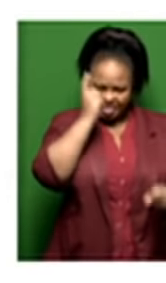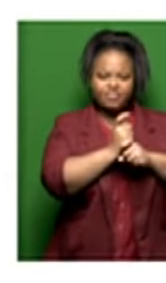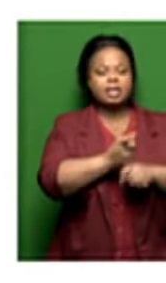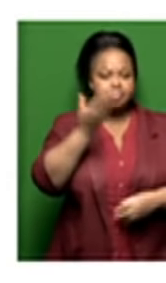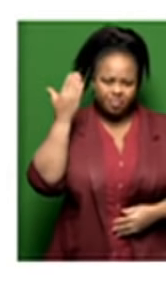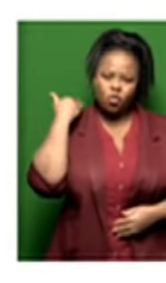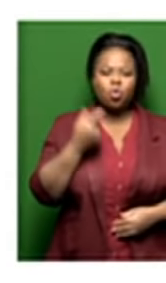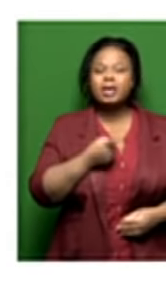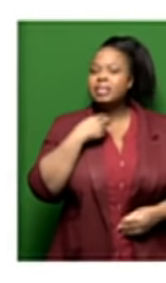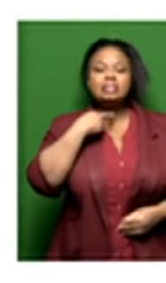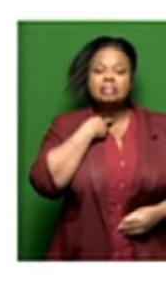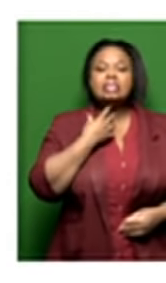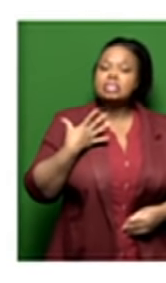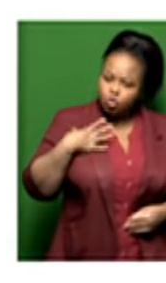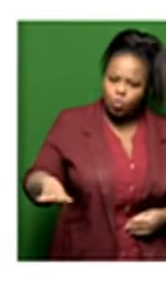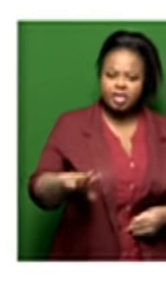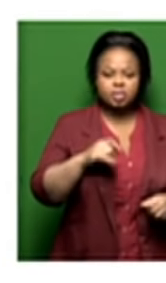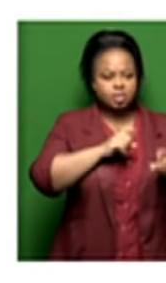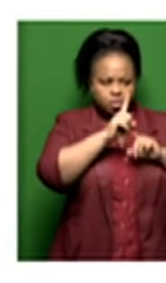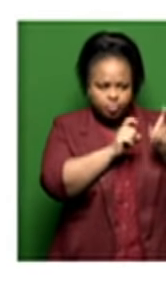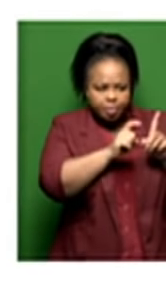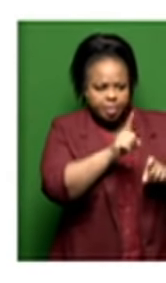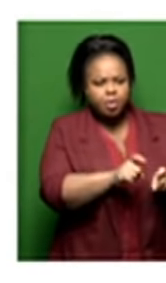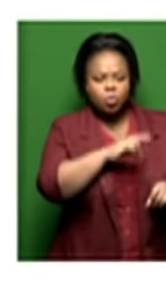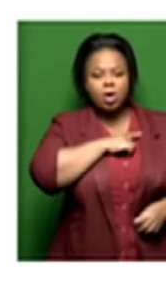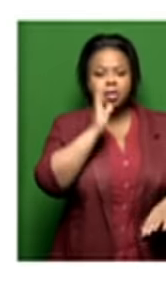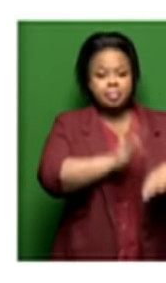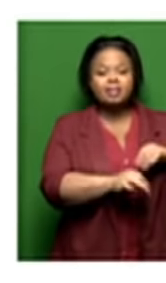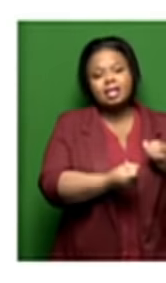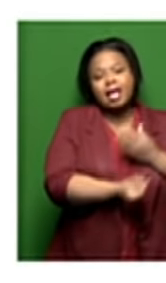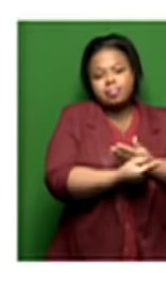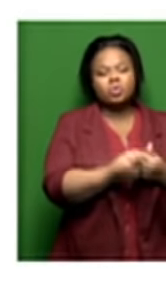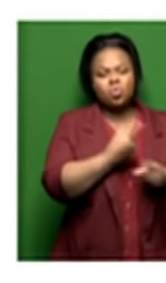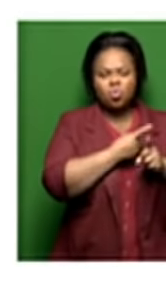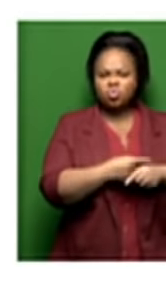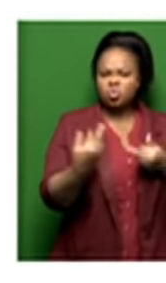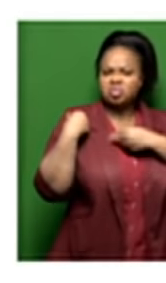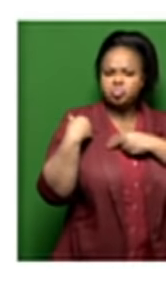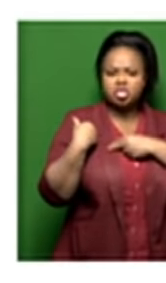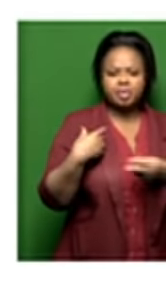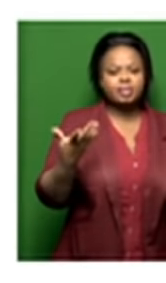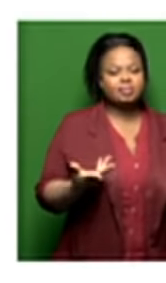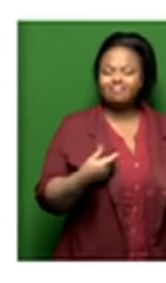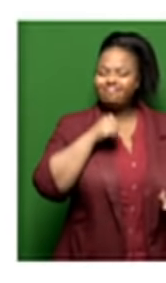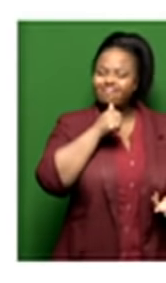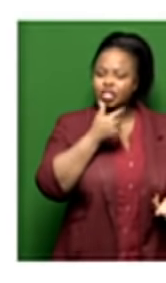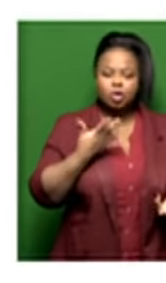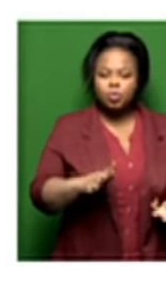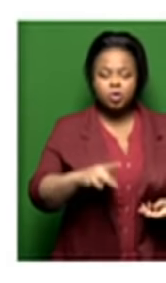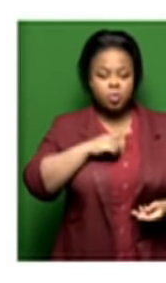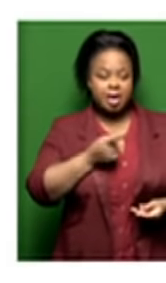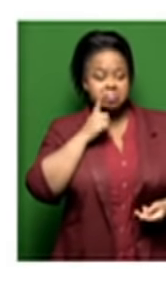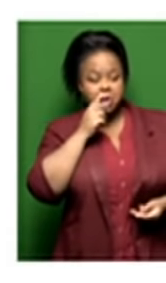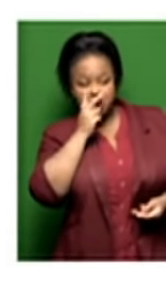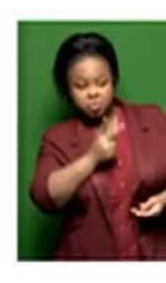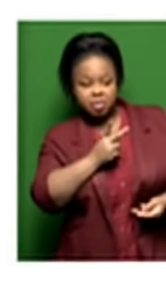serial litigant, only interested in litigation that will result in him evading responsibility. We will see whether the court will paint